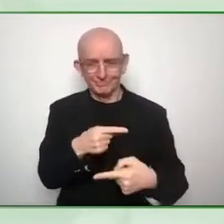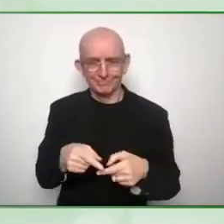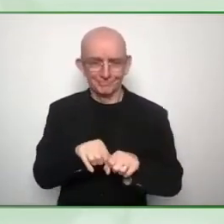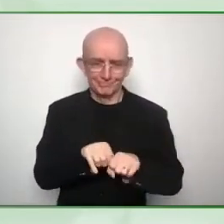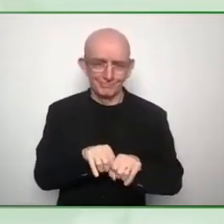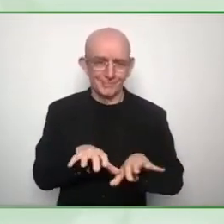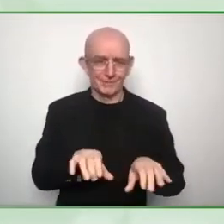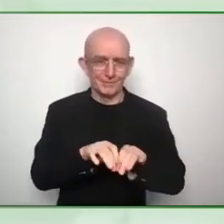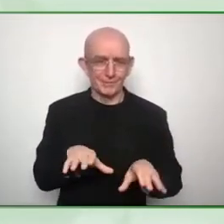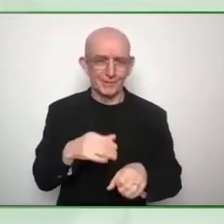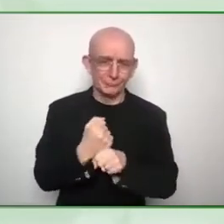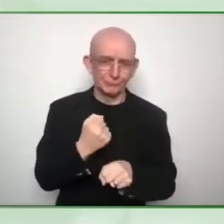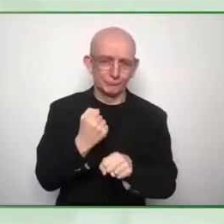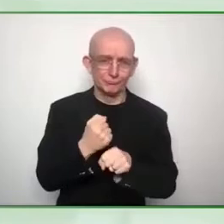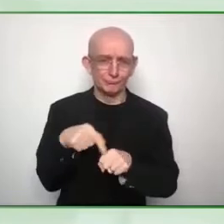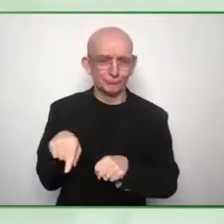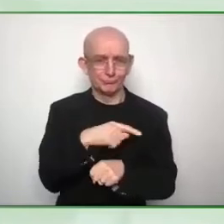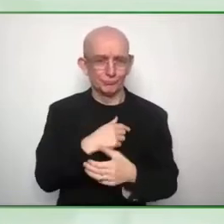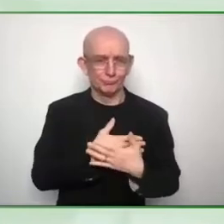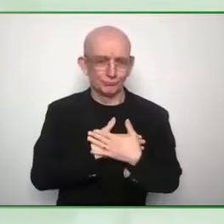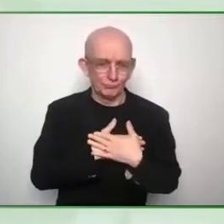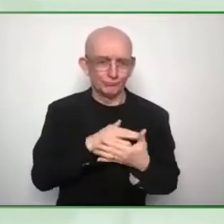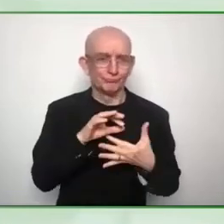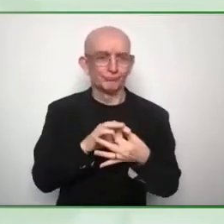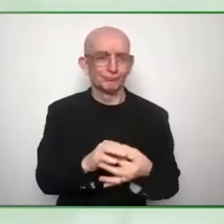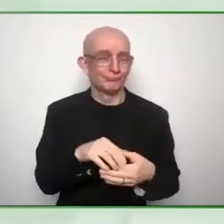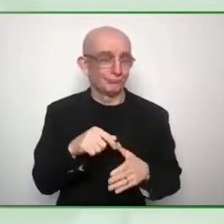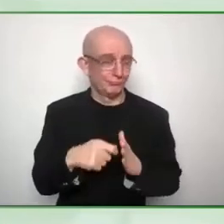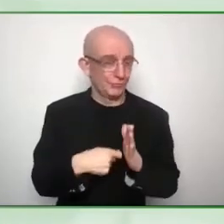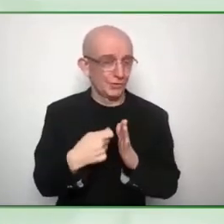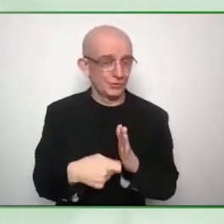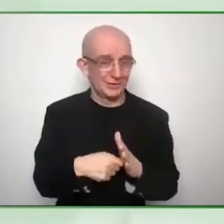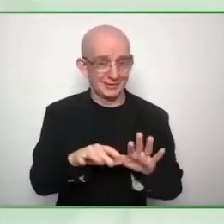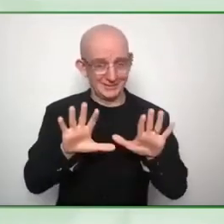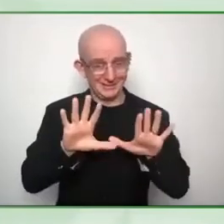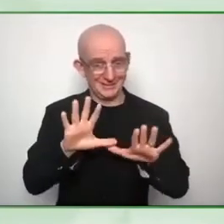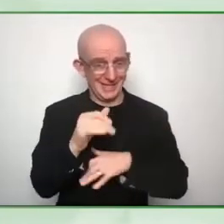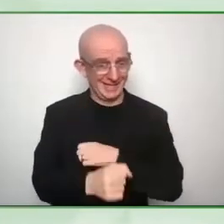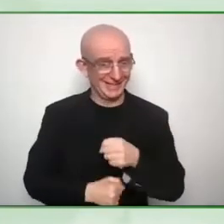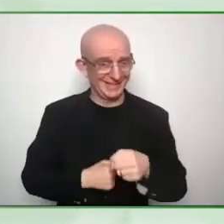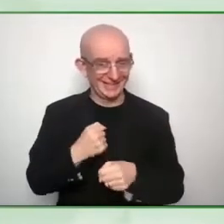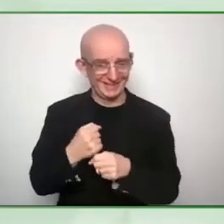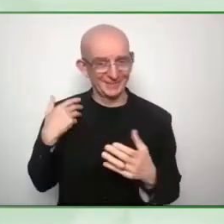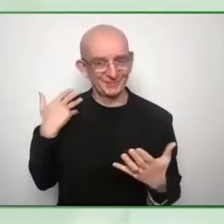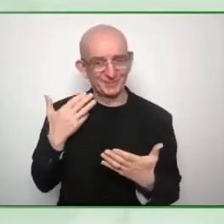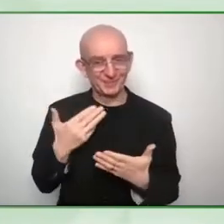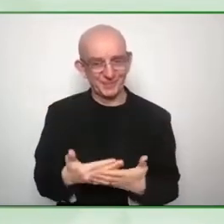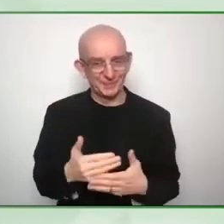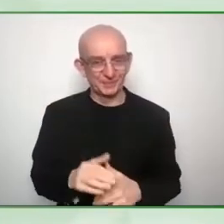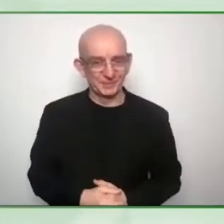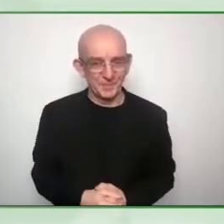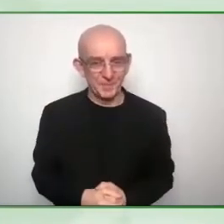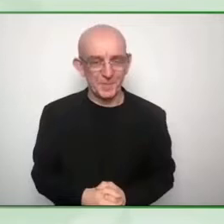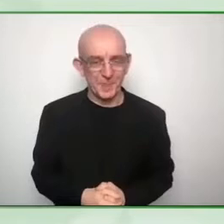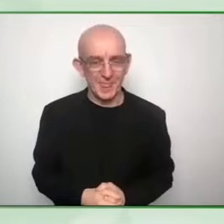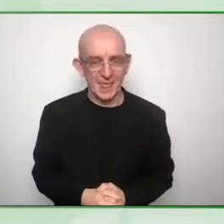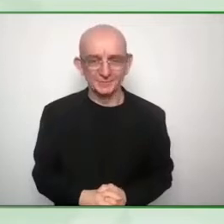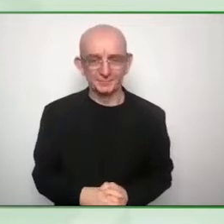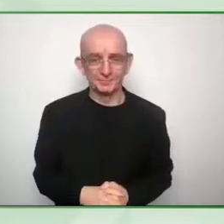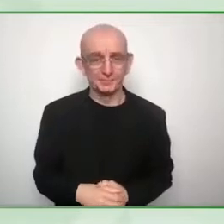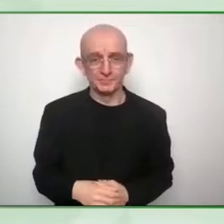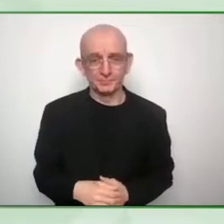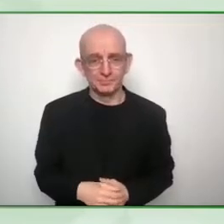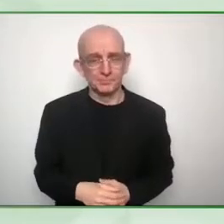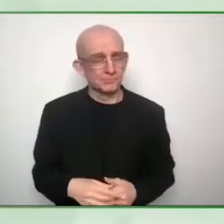I think it's just a blessing for us to be able to do the work that we love. Go ahead. I was going to say, that's really, really